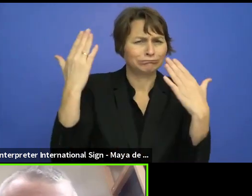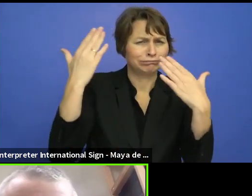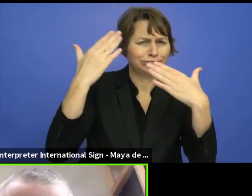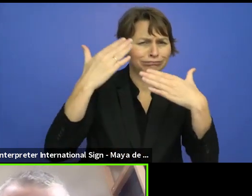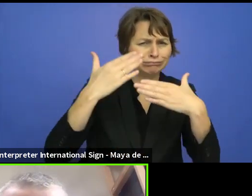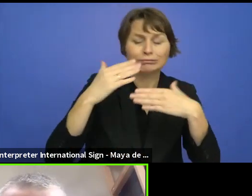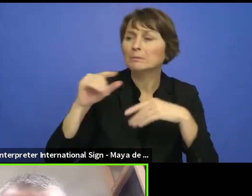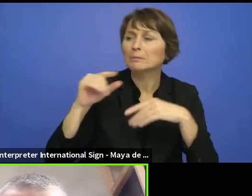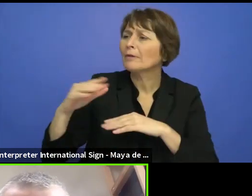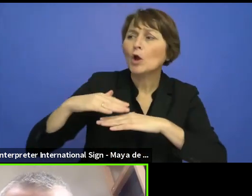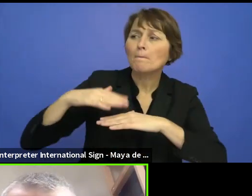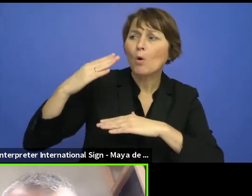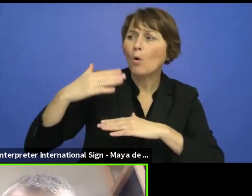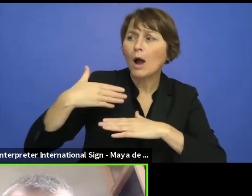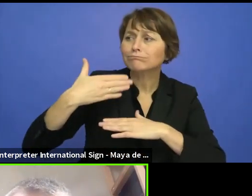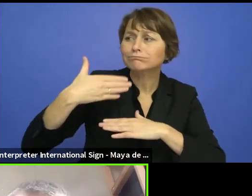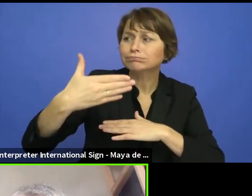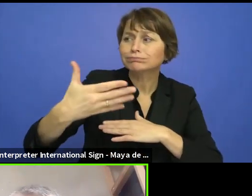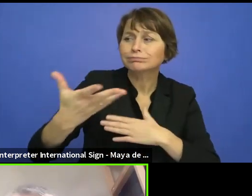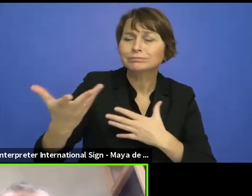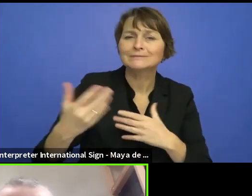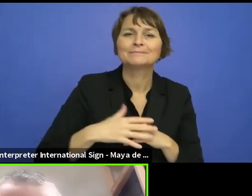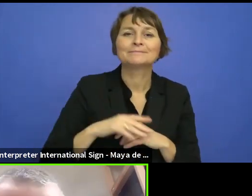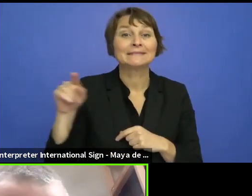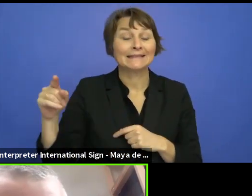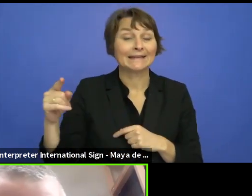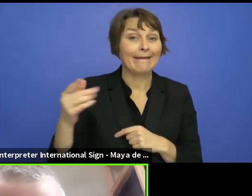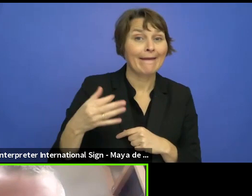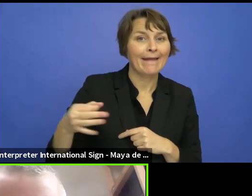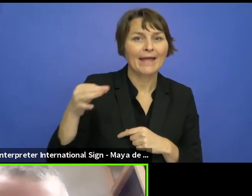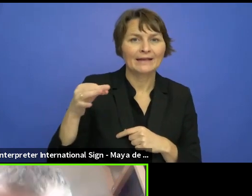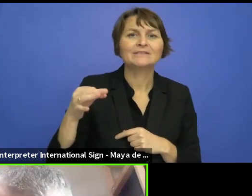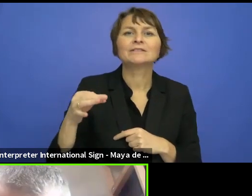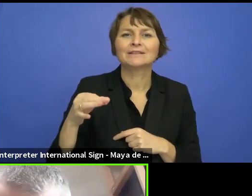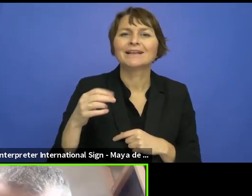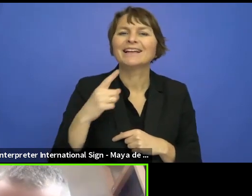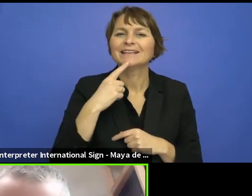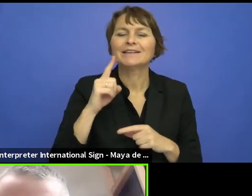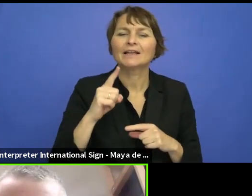there is to do? And this man, he answered to me, to withdraw gracefully.